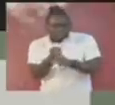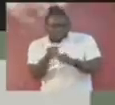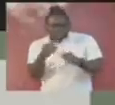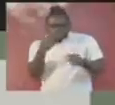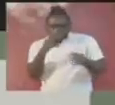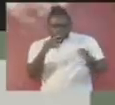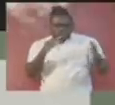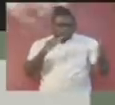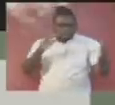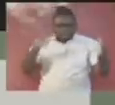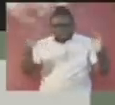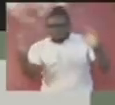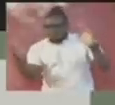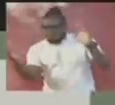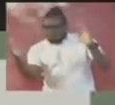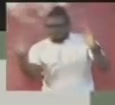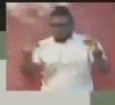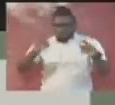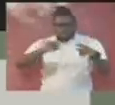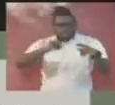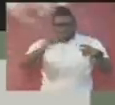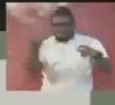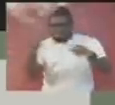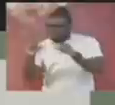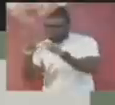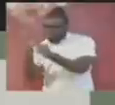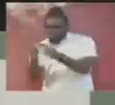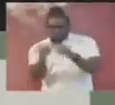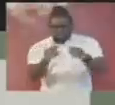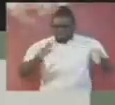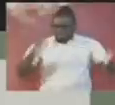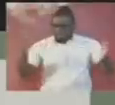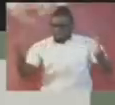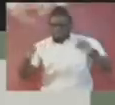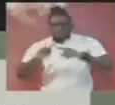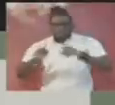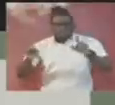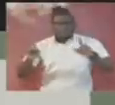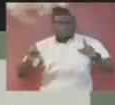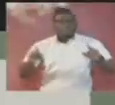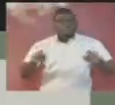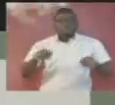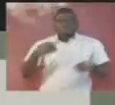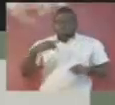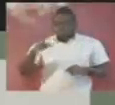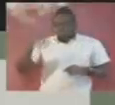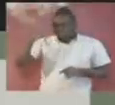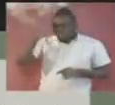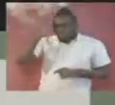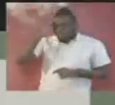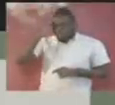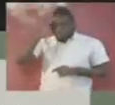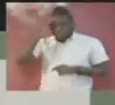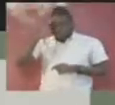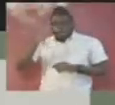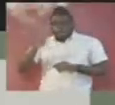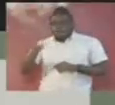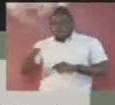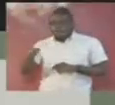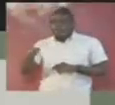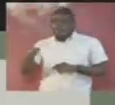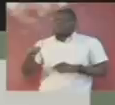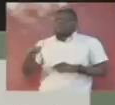the reduction of the disease is what gives us our efficacy numbers. Effectiveness, however,